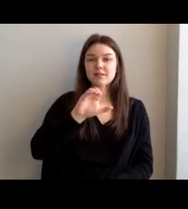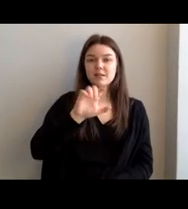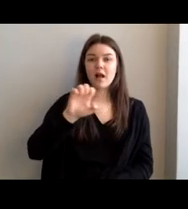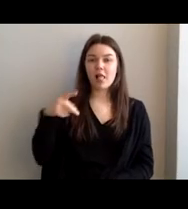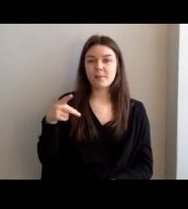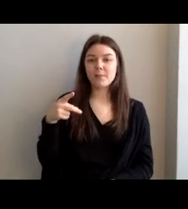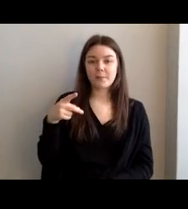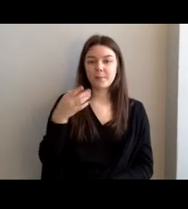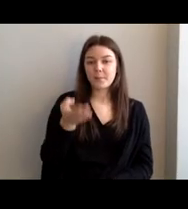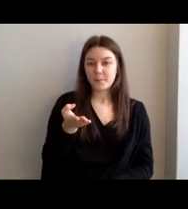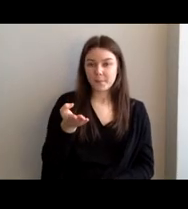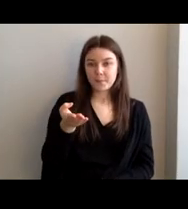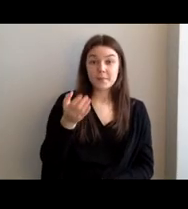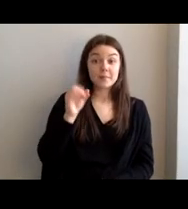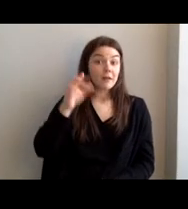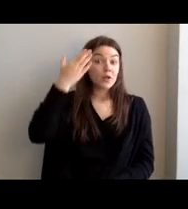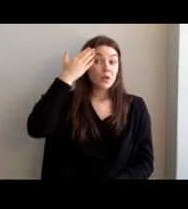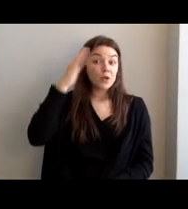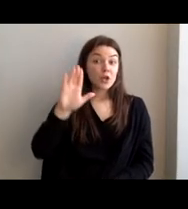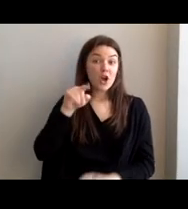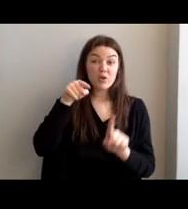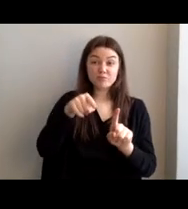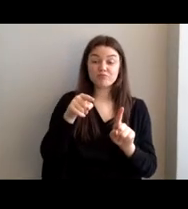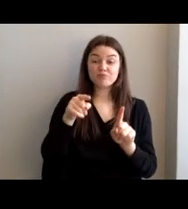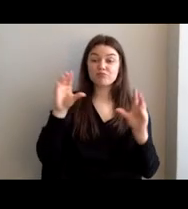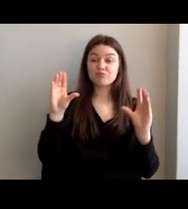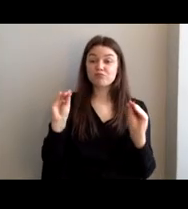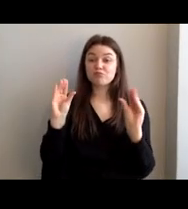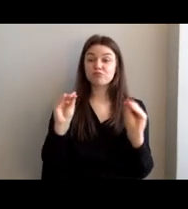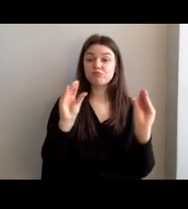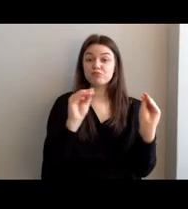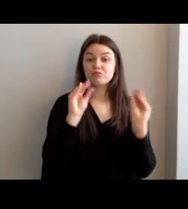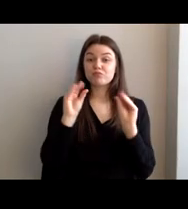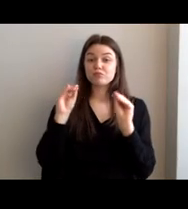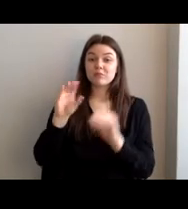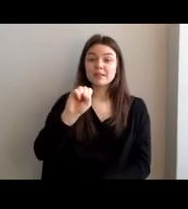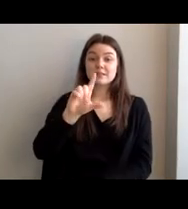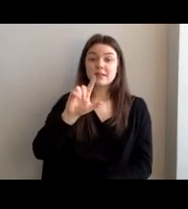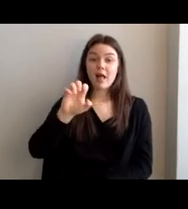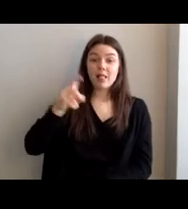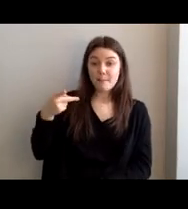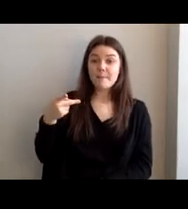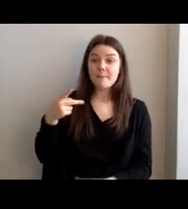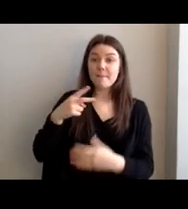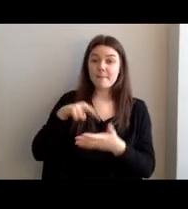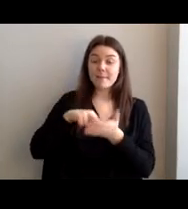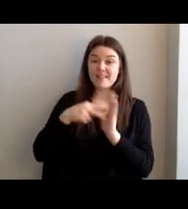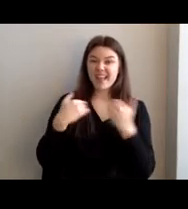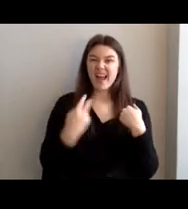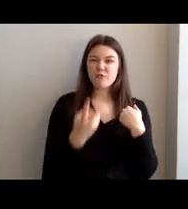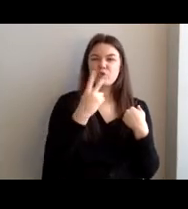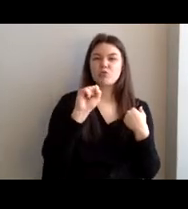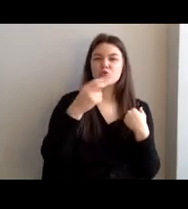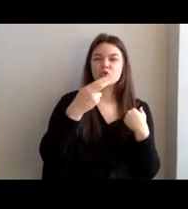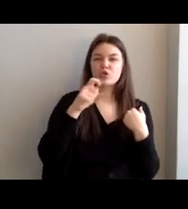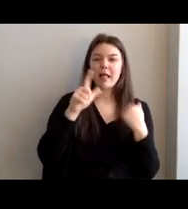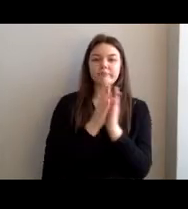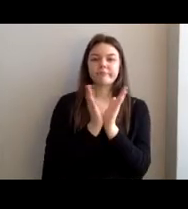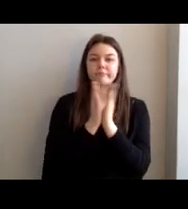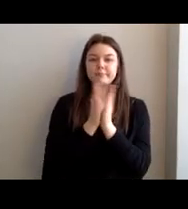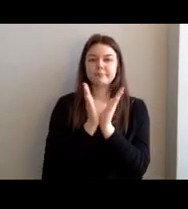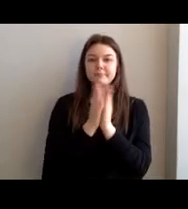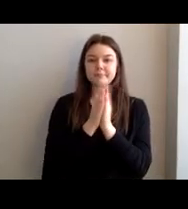So if you didn't know that, this scallops are actually bivalves, which means that they have two shells that move like this,